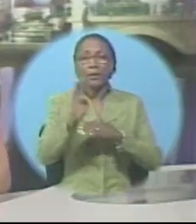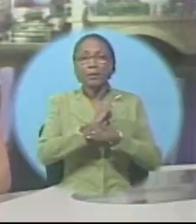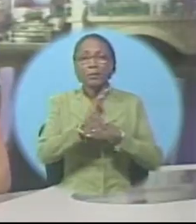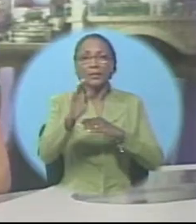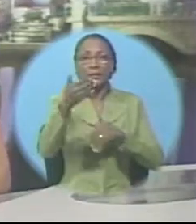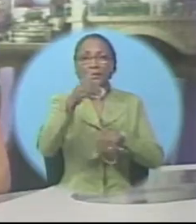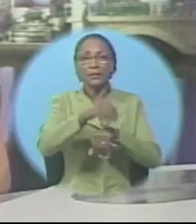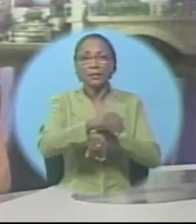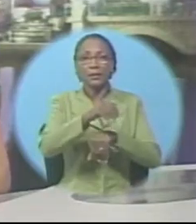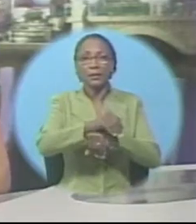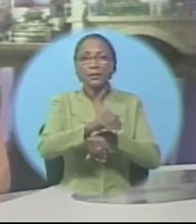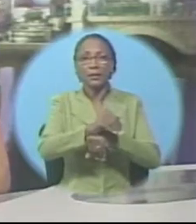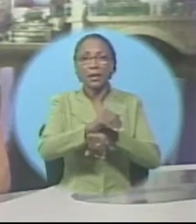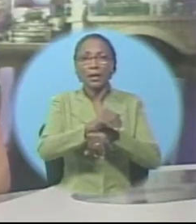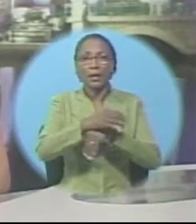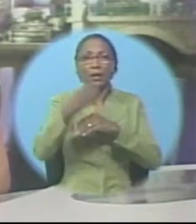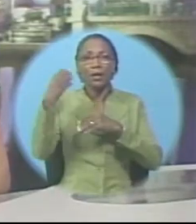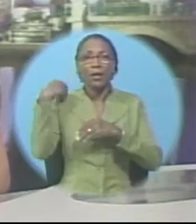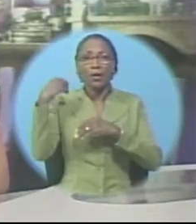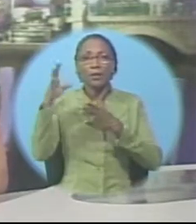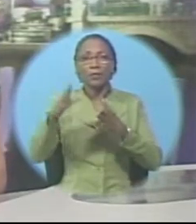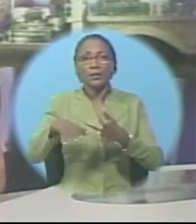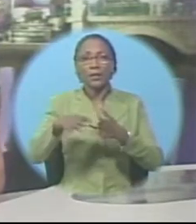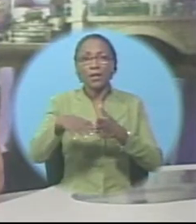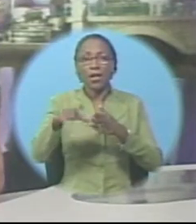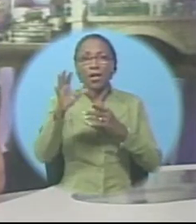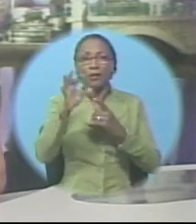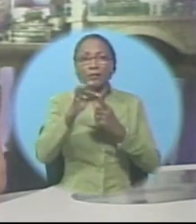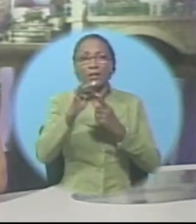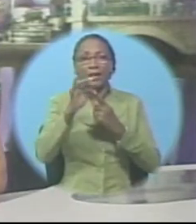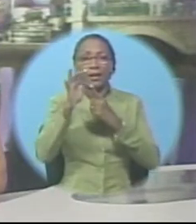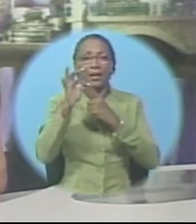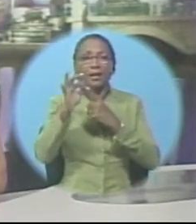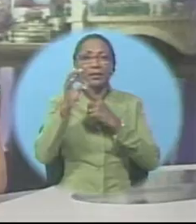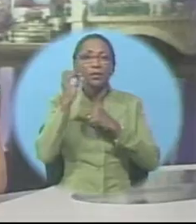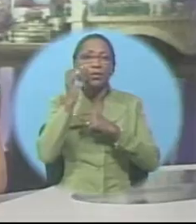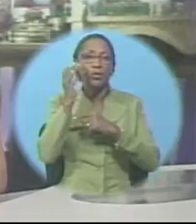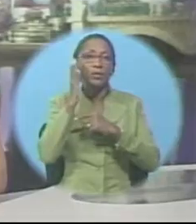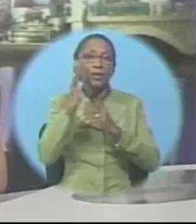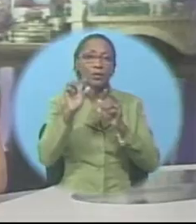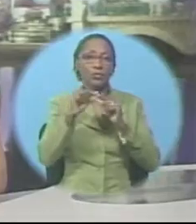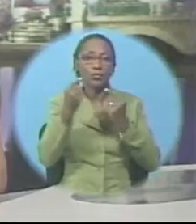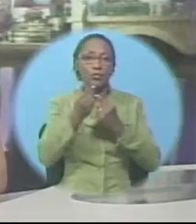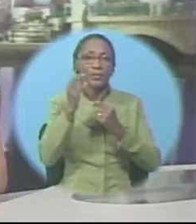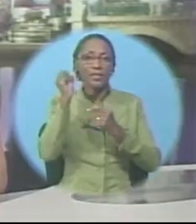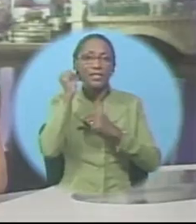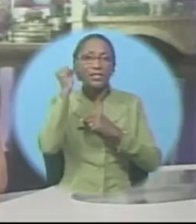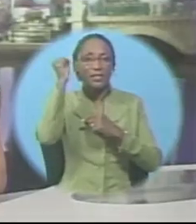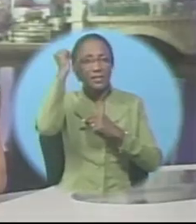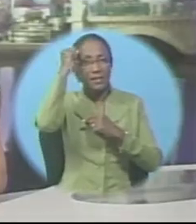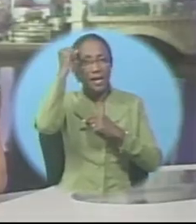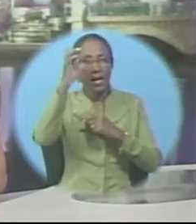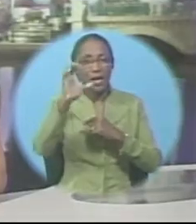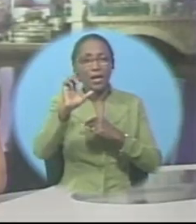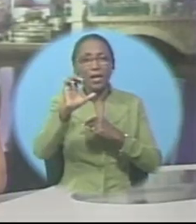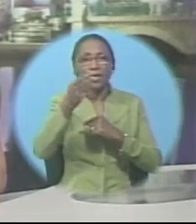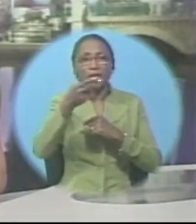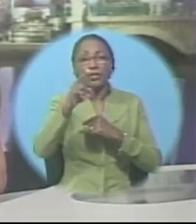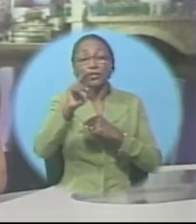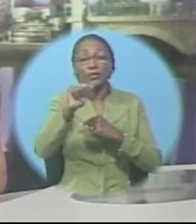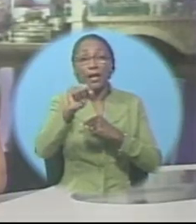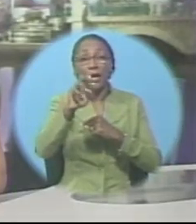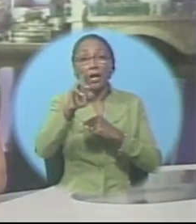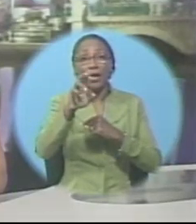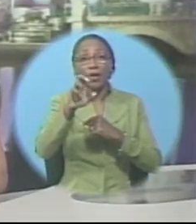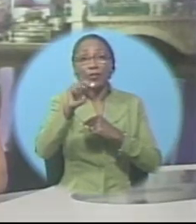Tonight, Chief Operating Officer of the Elegant Hotels Group, Sunil Chatwani, says the group remains committed to utilizing local